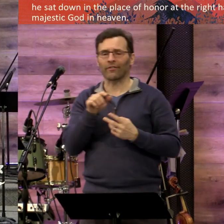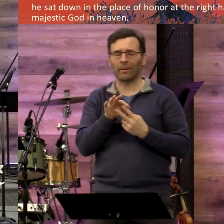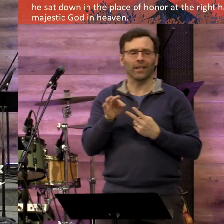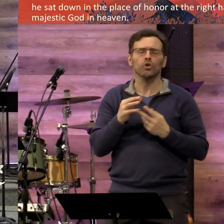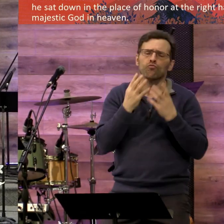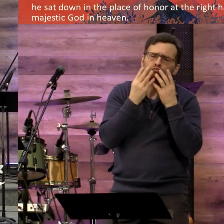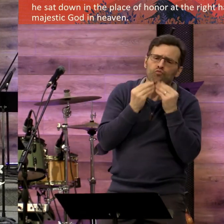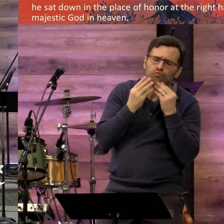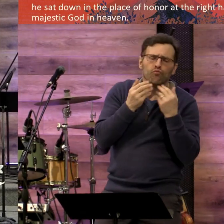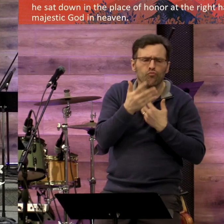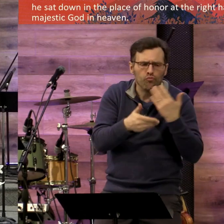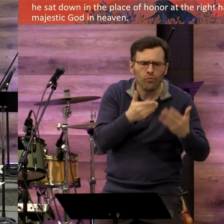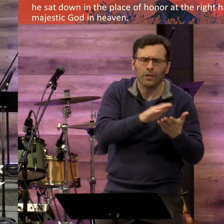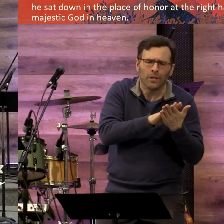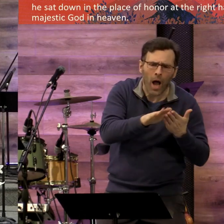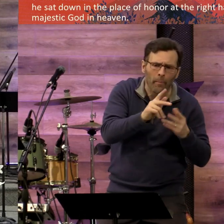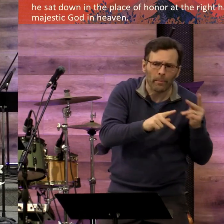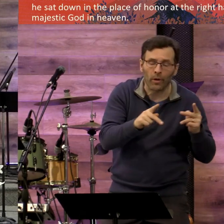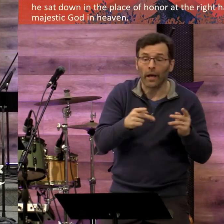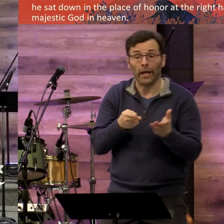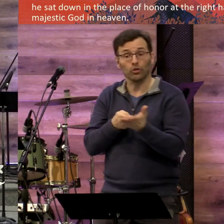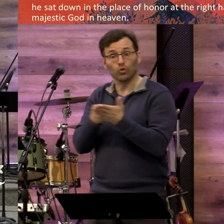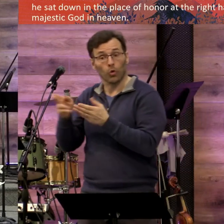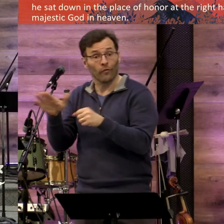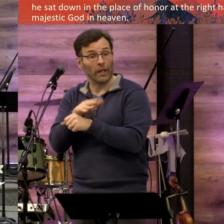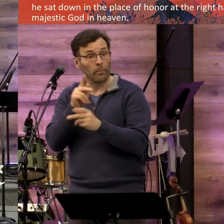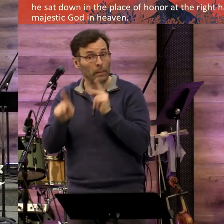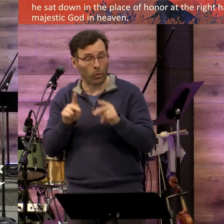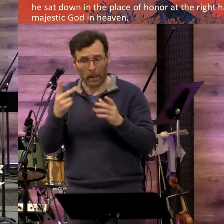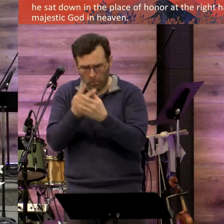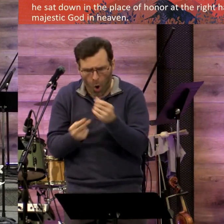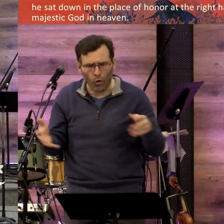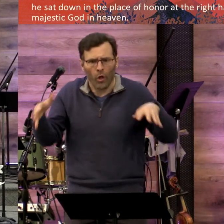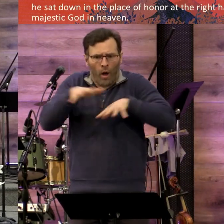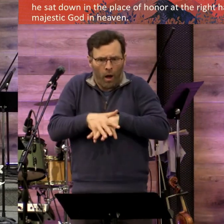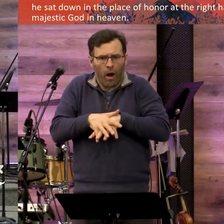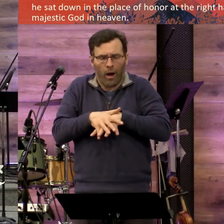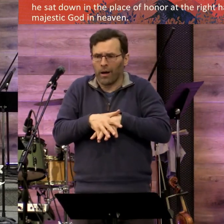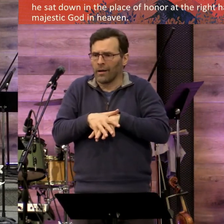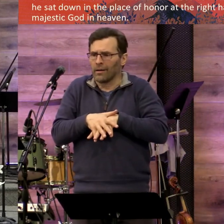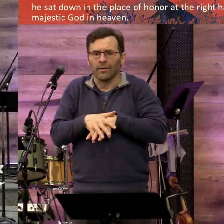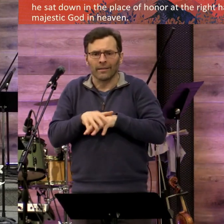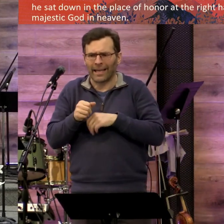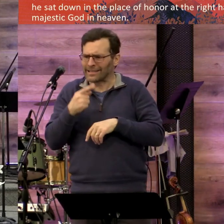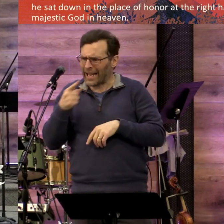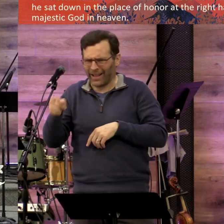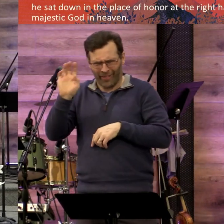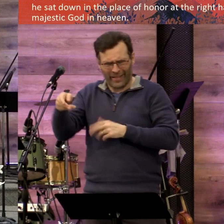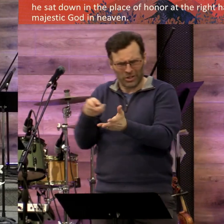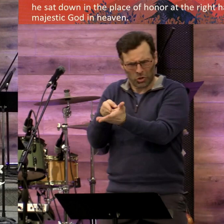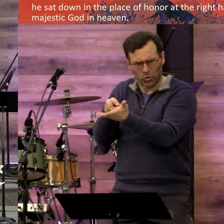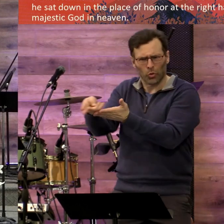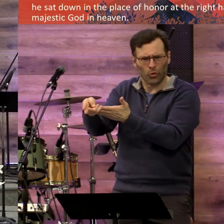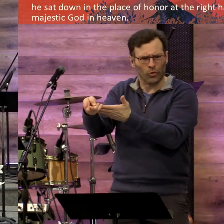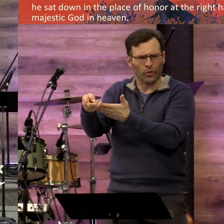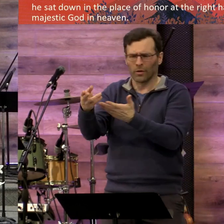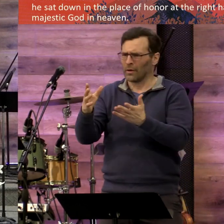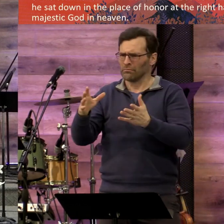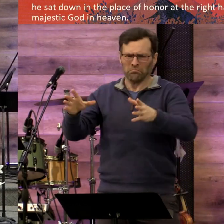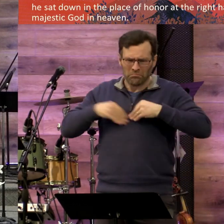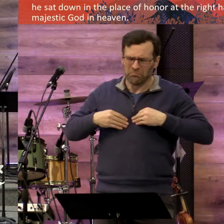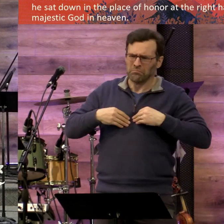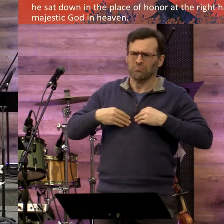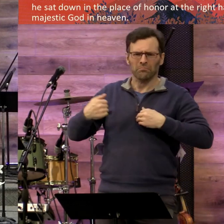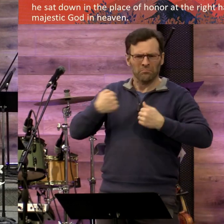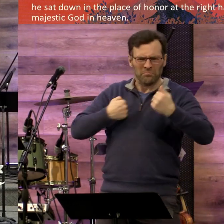gracious people and being truth-filled people, that we can boldly stand on the truth, even take shots for the truth